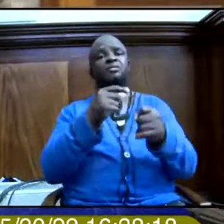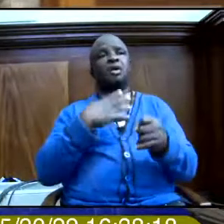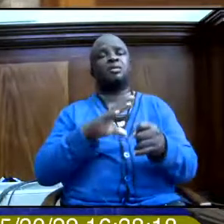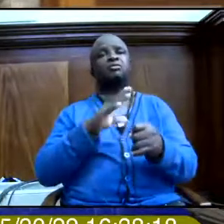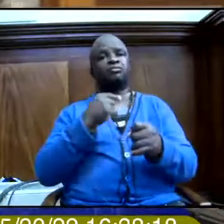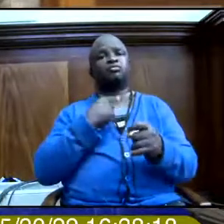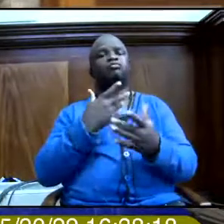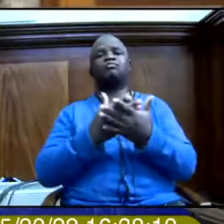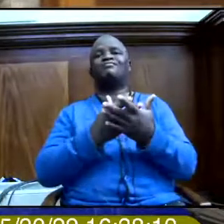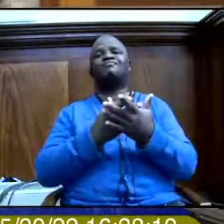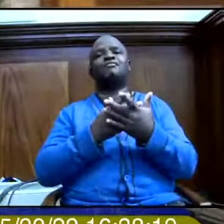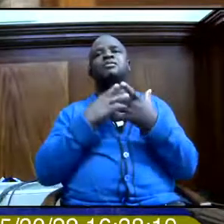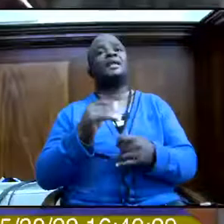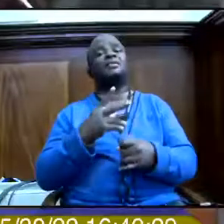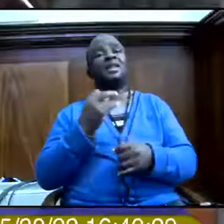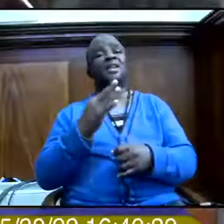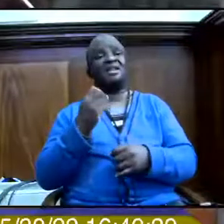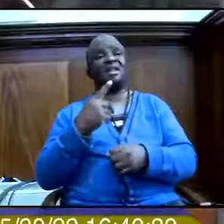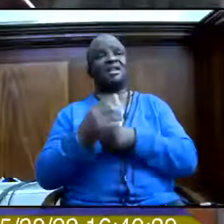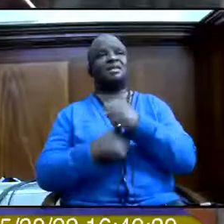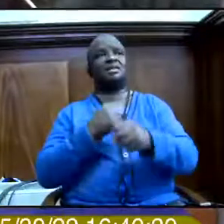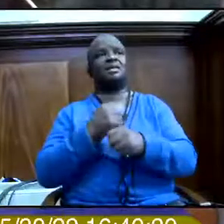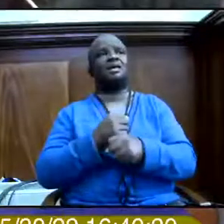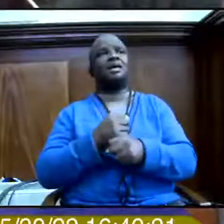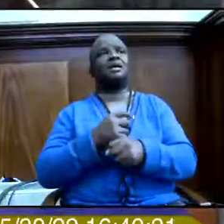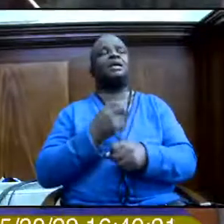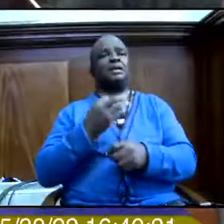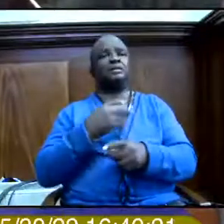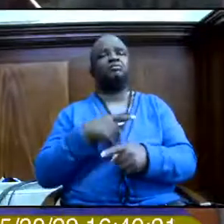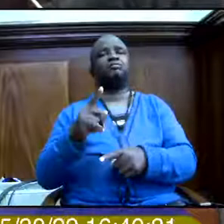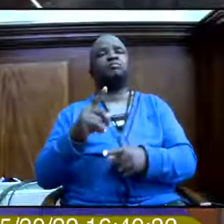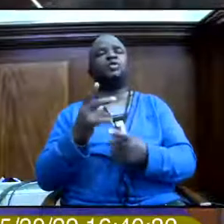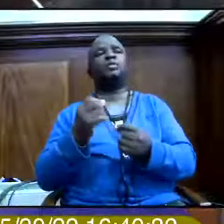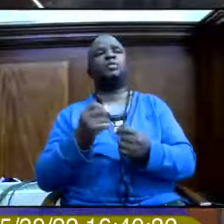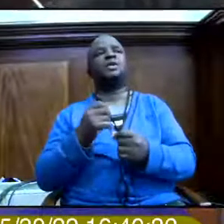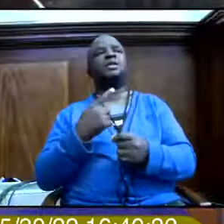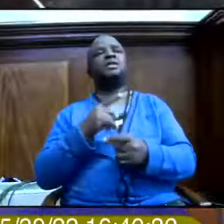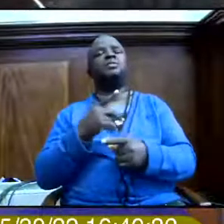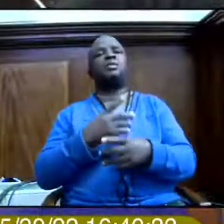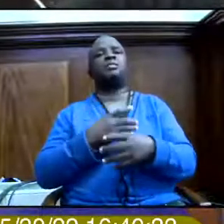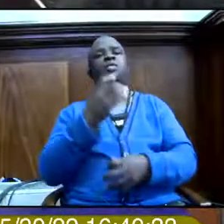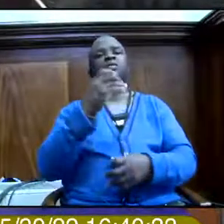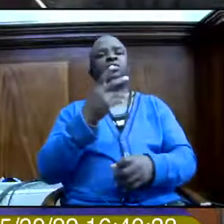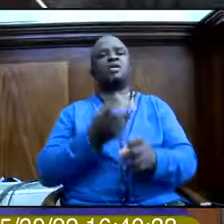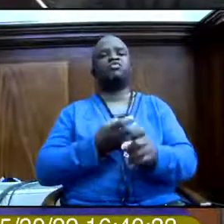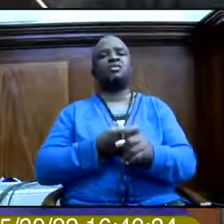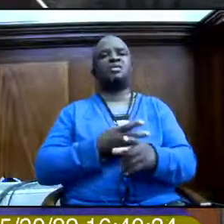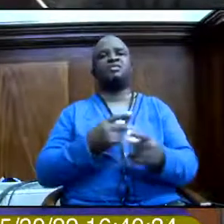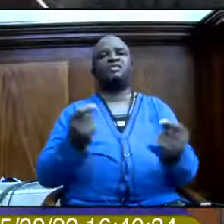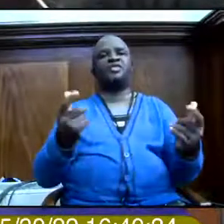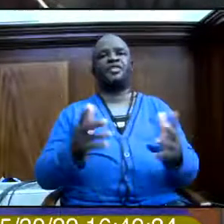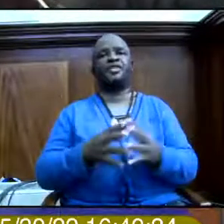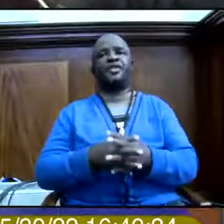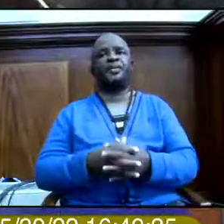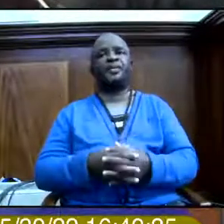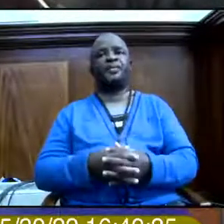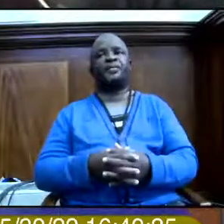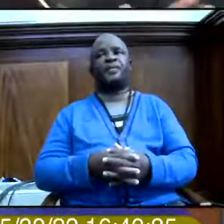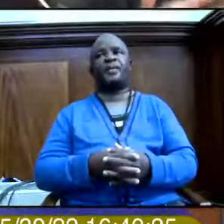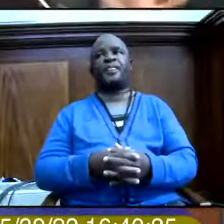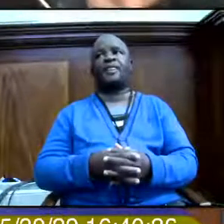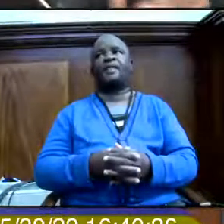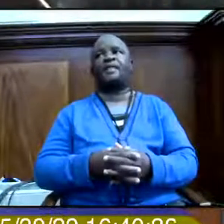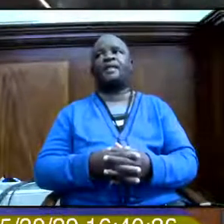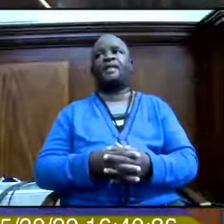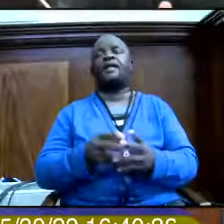picket line we do that yes they go home with a bottle of whiskey just like that the